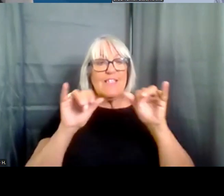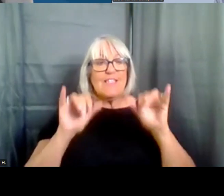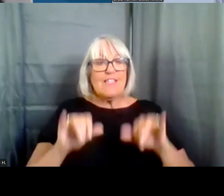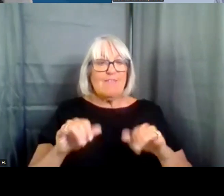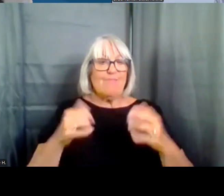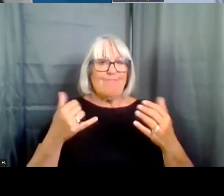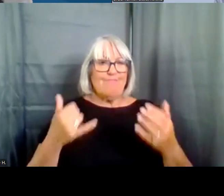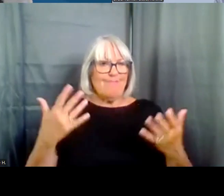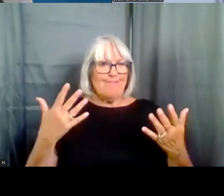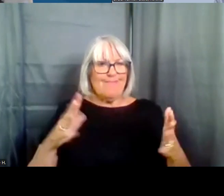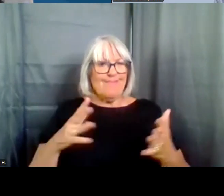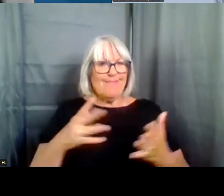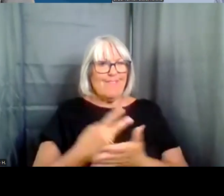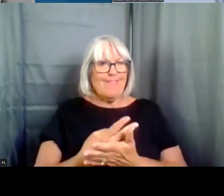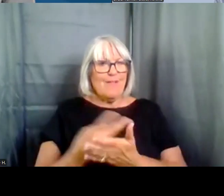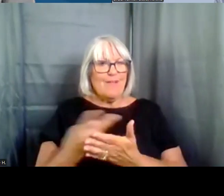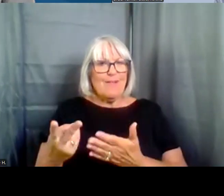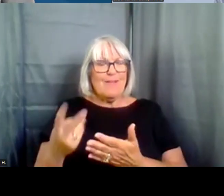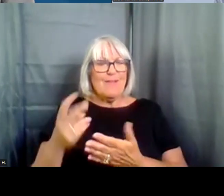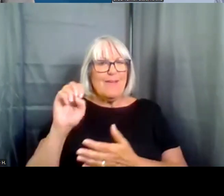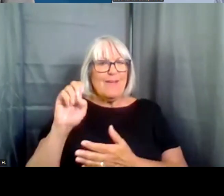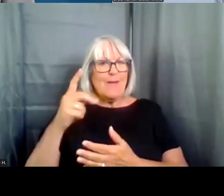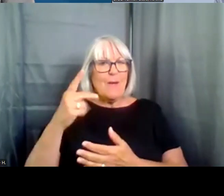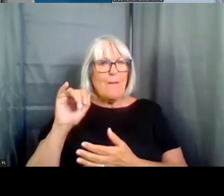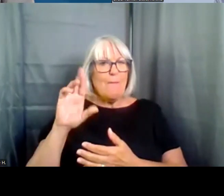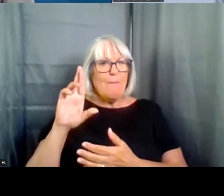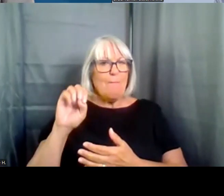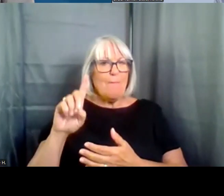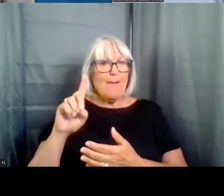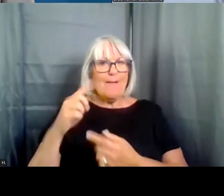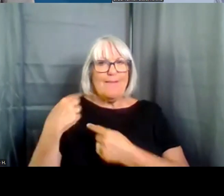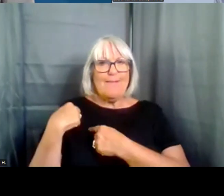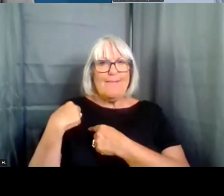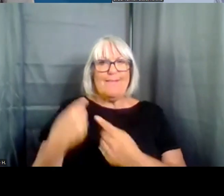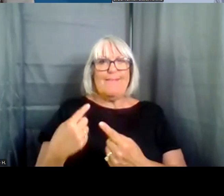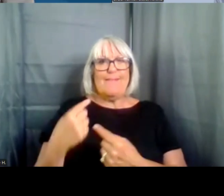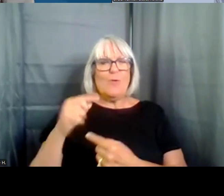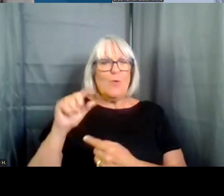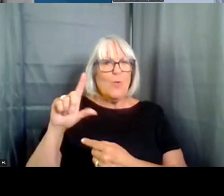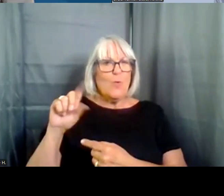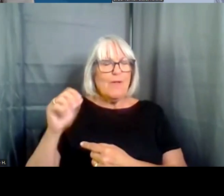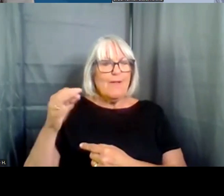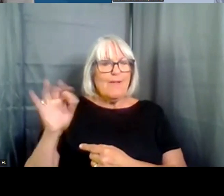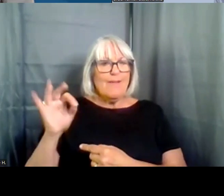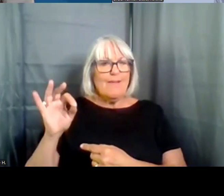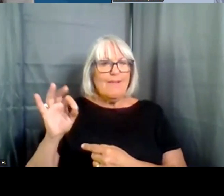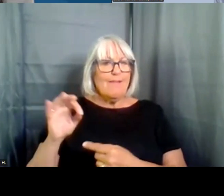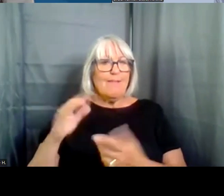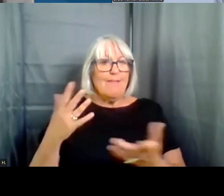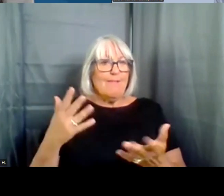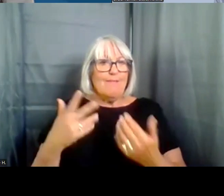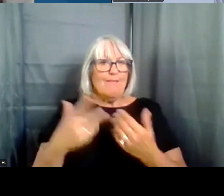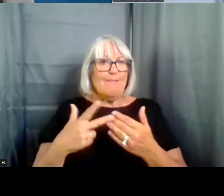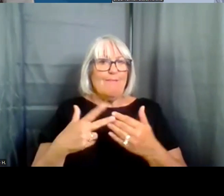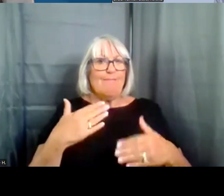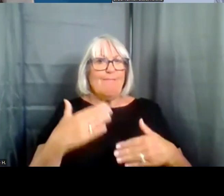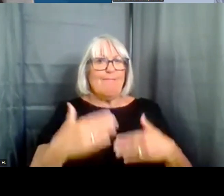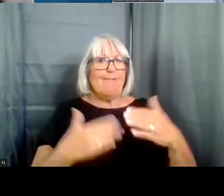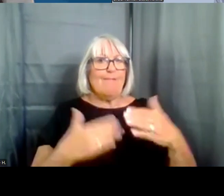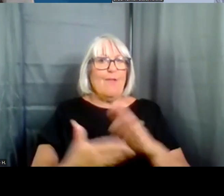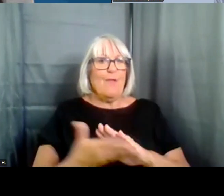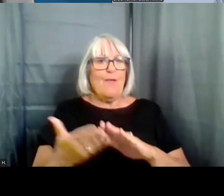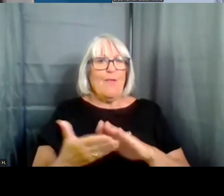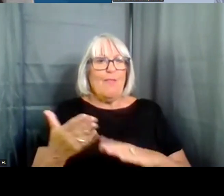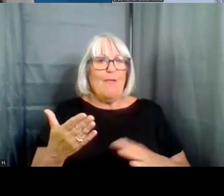years. It expired in 2019 and has been operating under just through appropriations on an annual